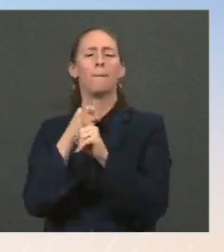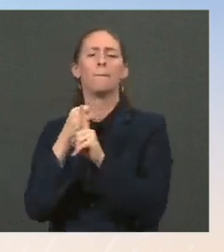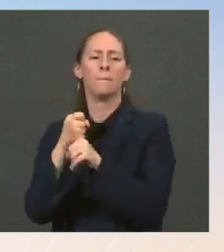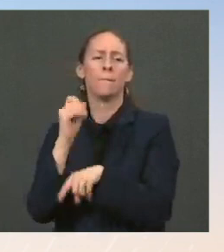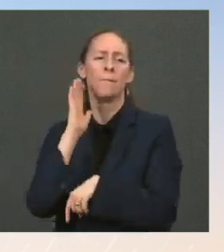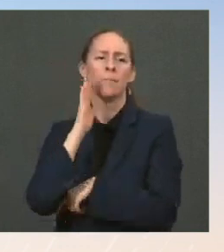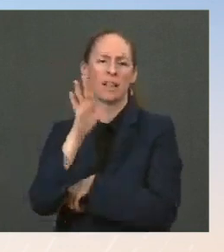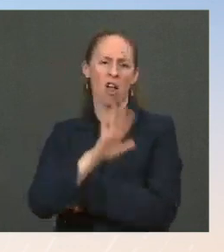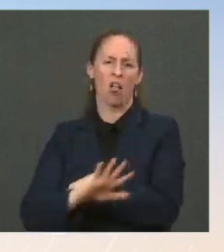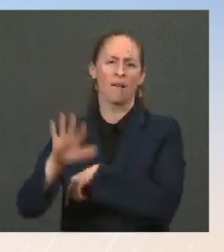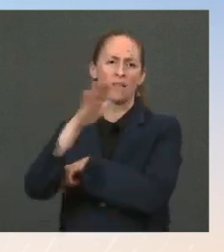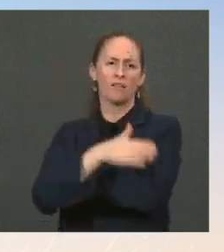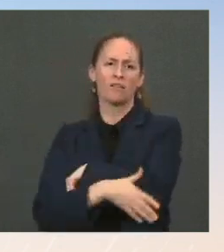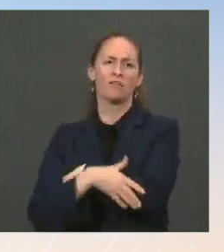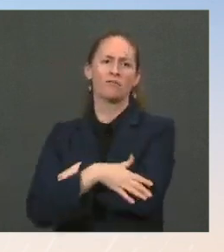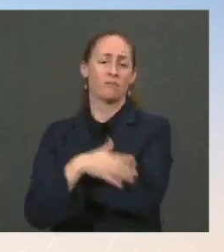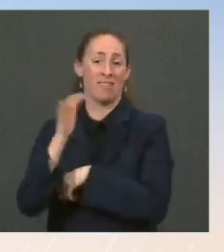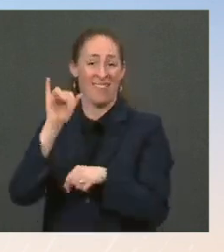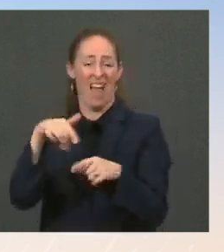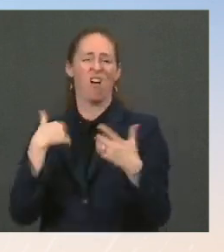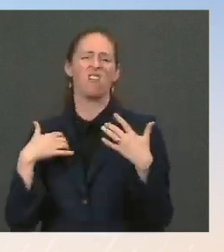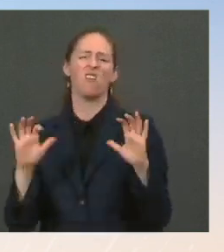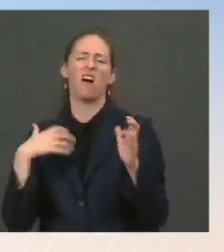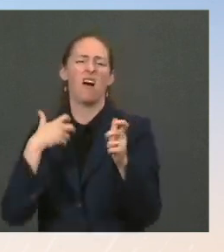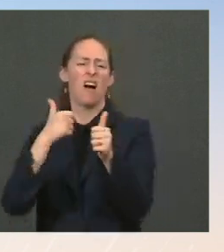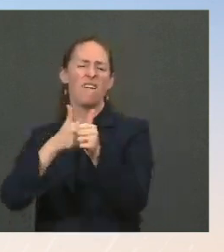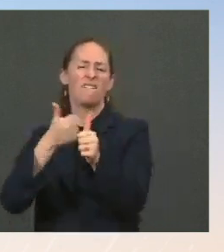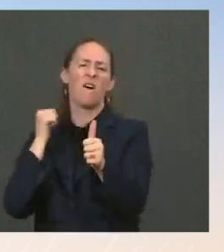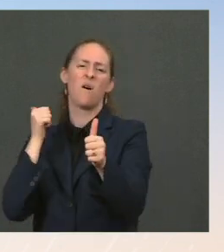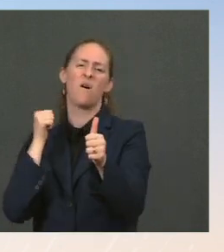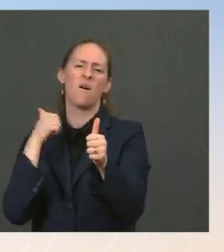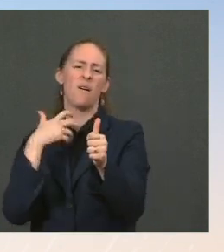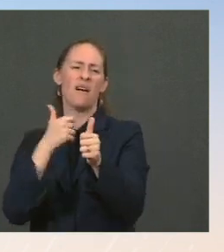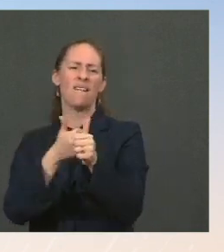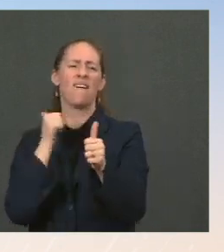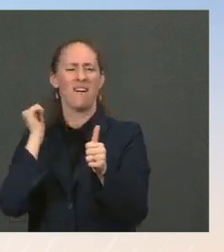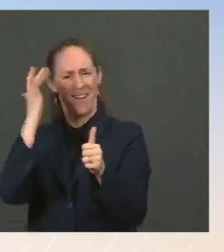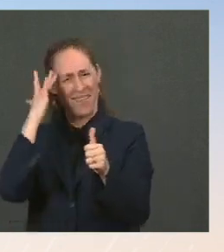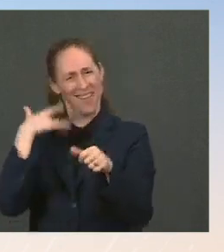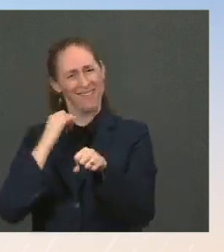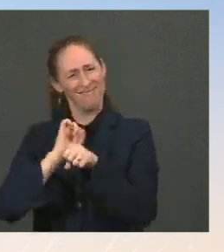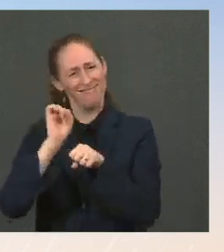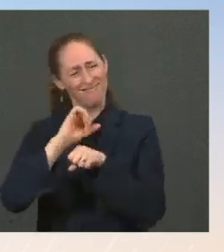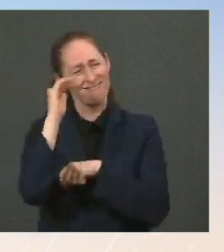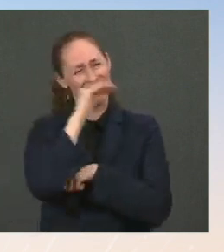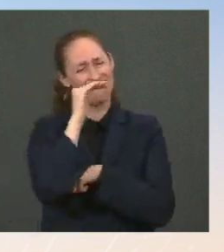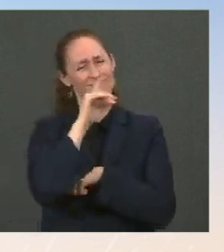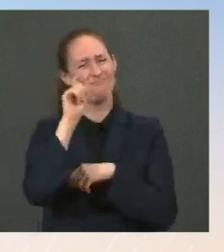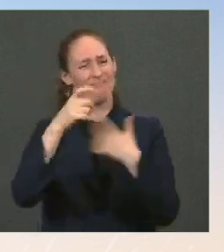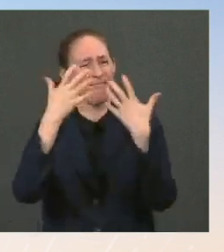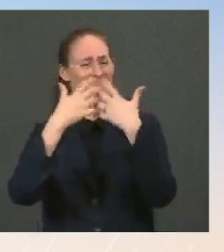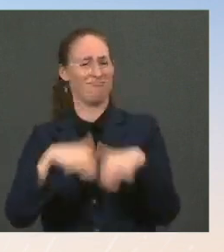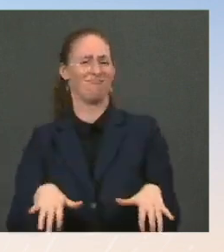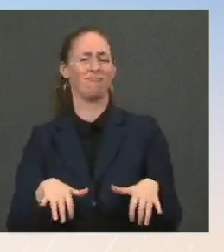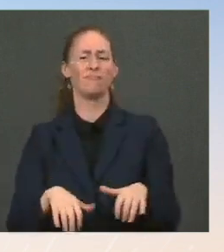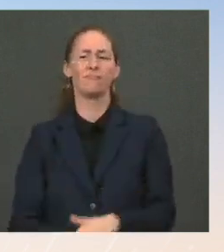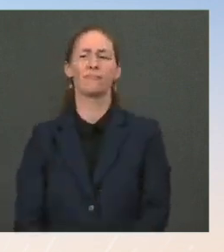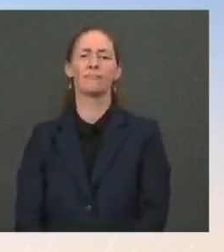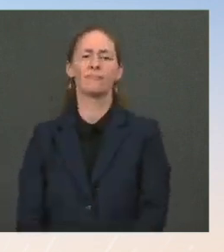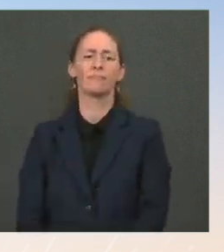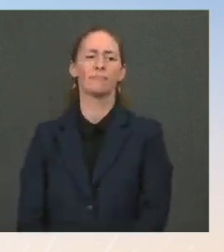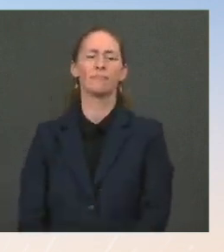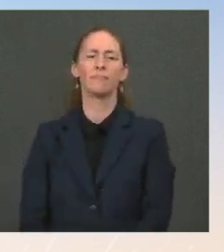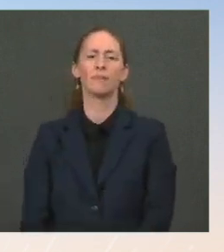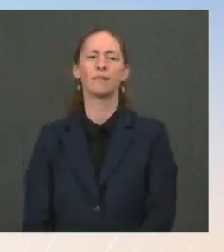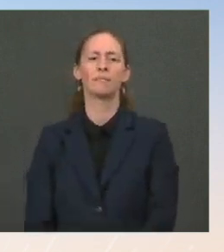country. We don't want that to be the case, of course. That's why we're working to prevent this from happening. I would say in terms of